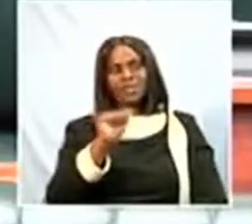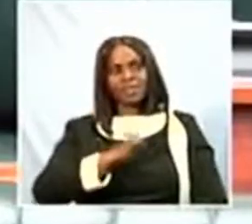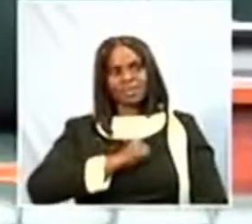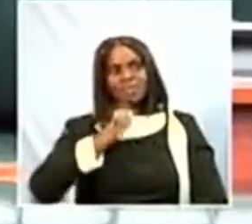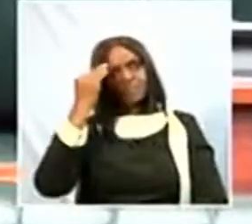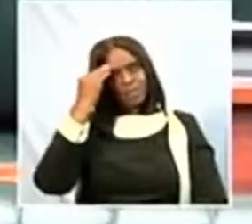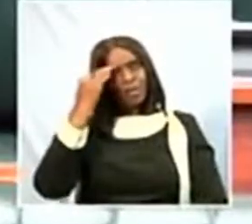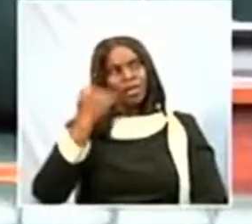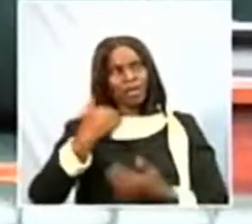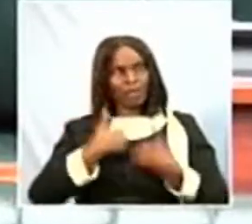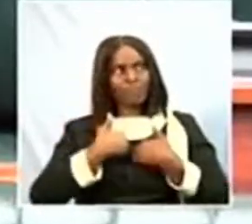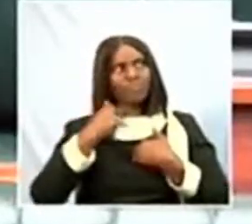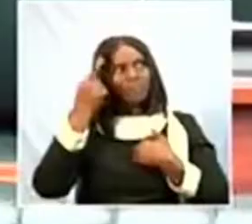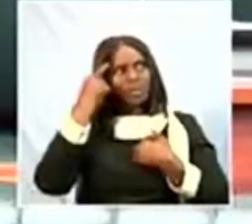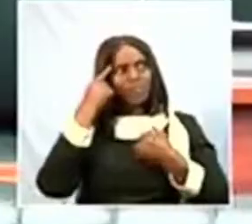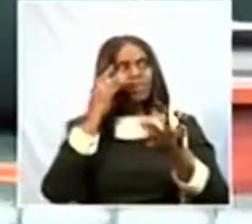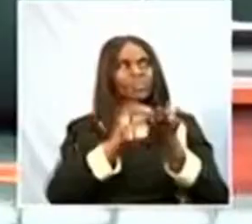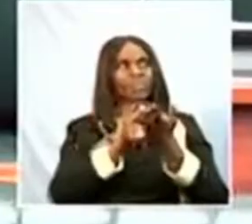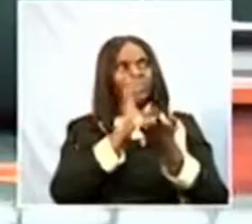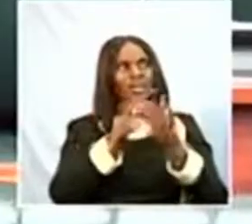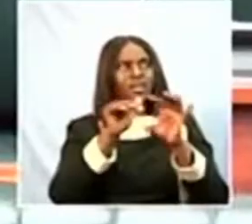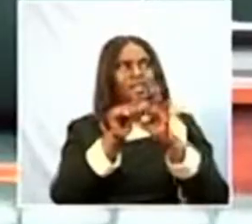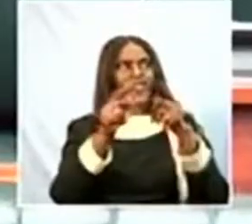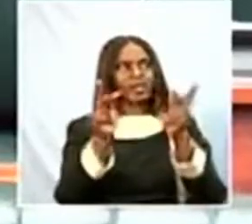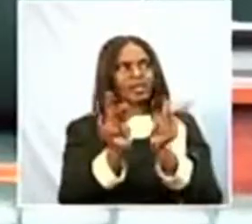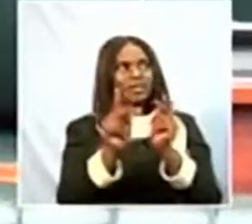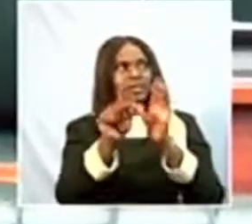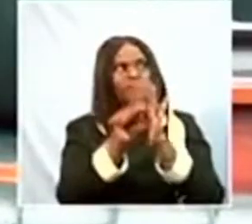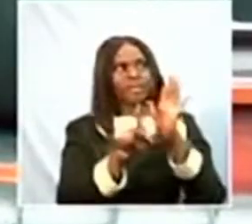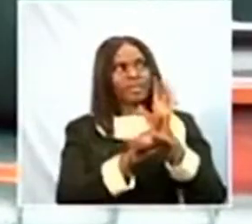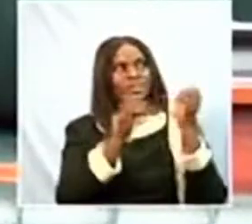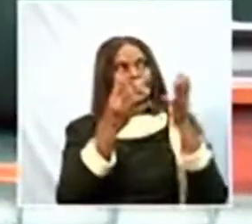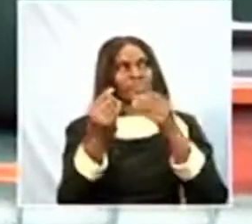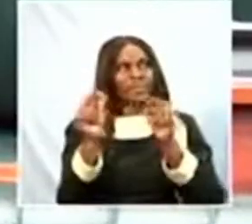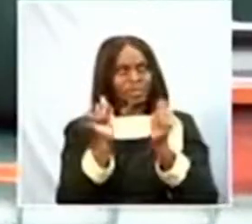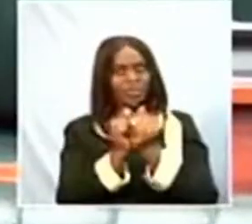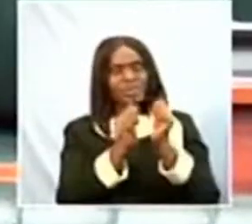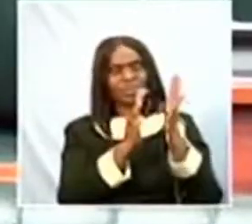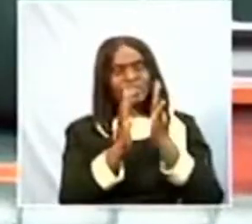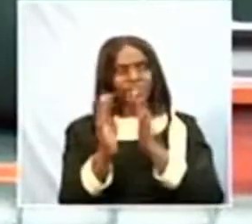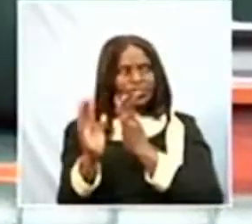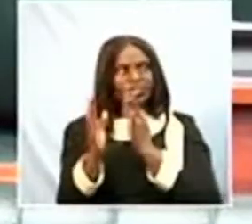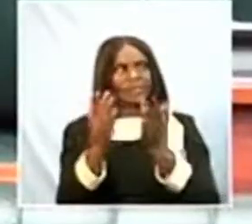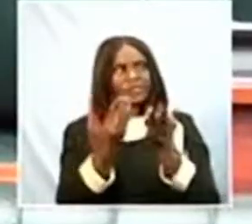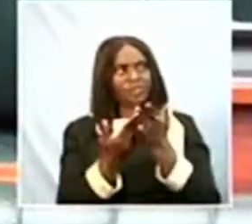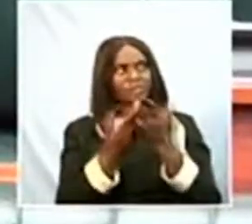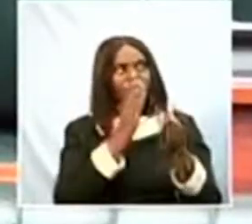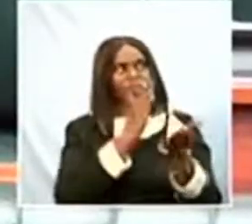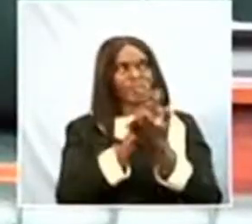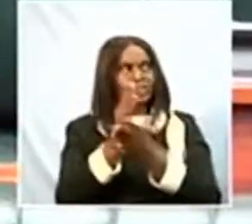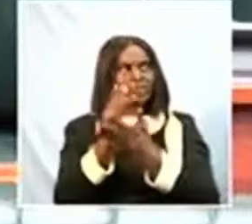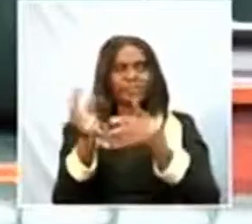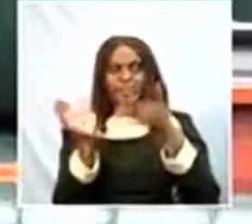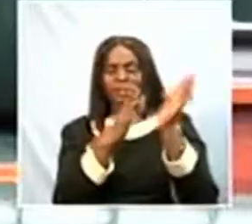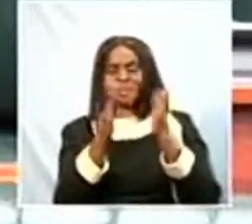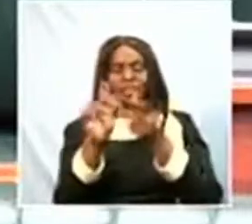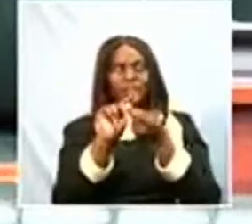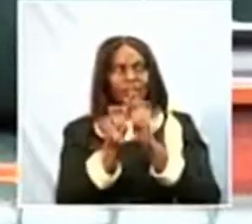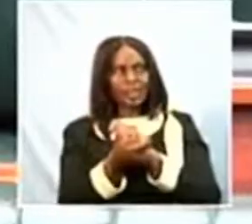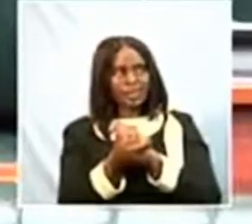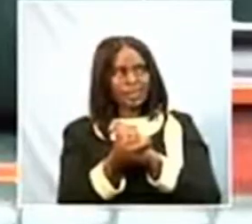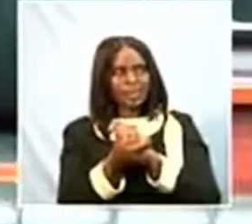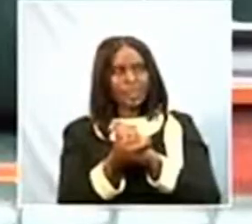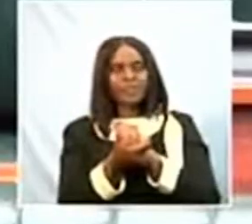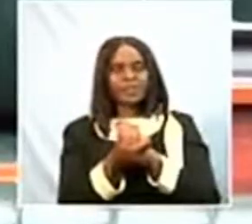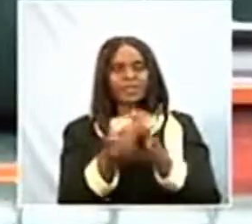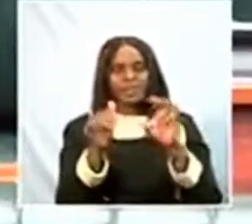government has put in place so many policies and many measures to combat climate change. In